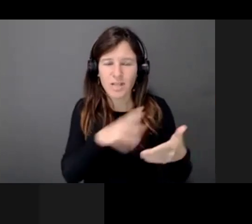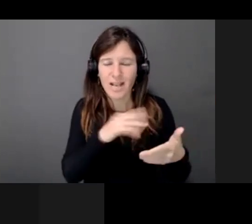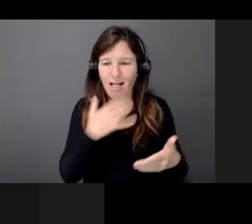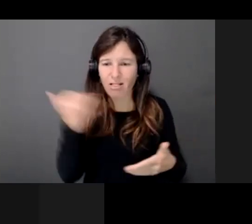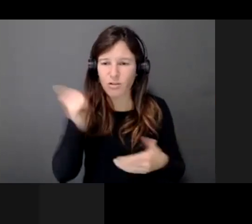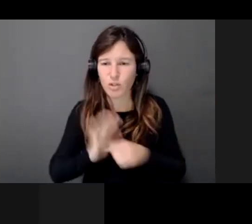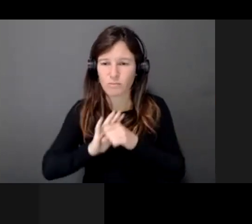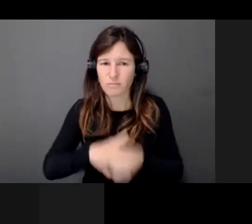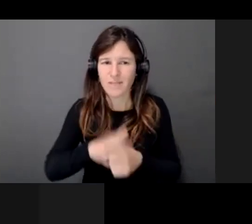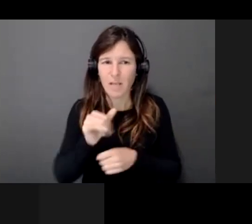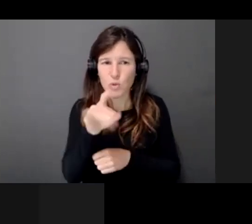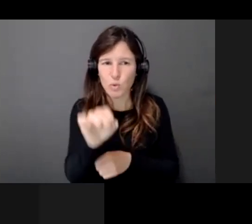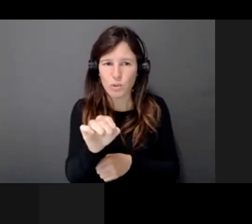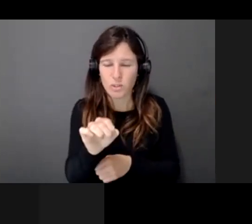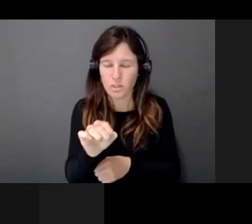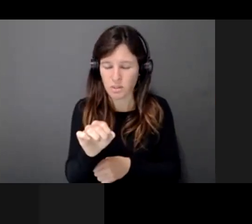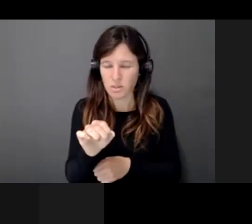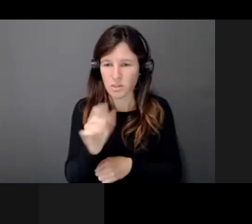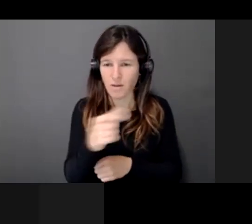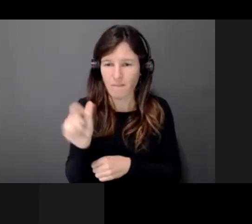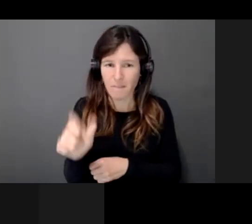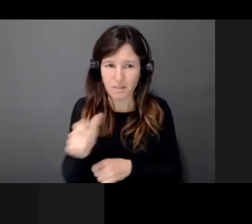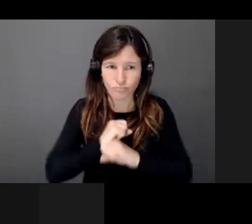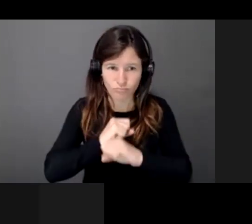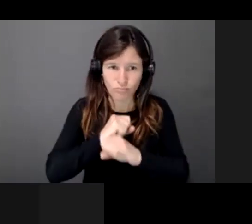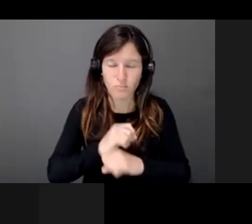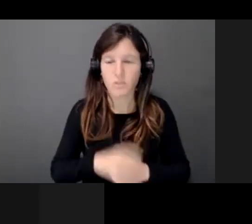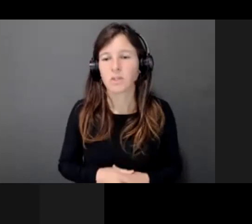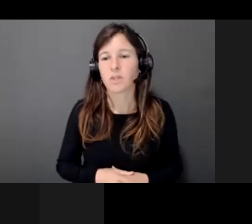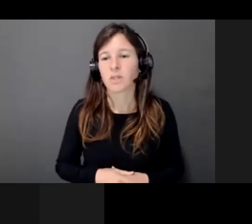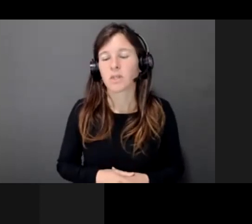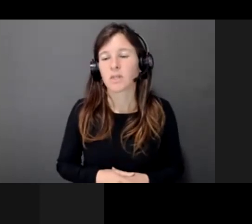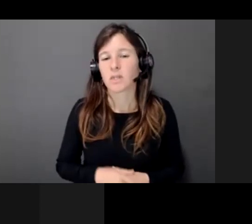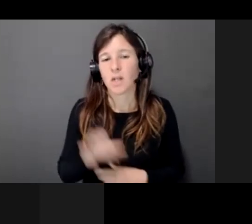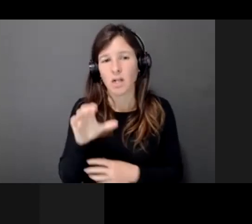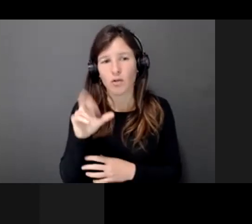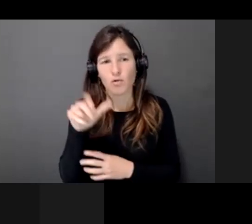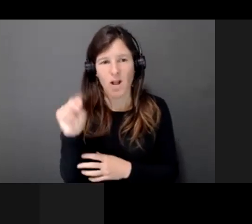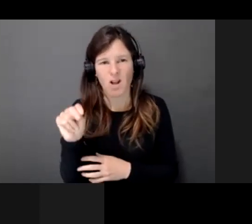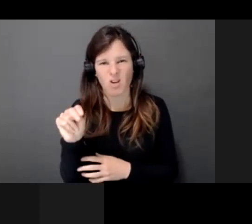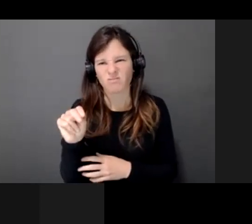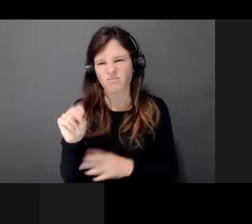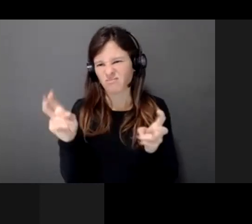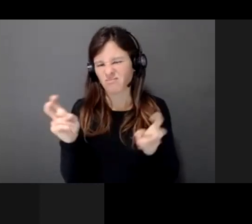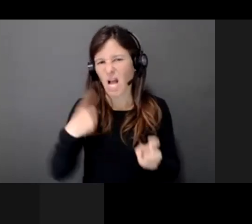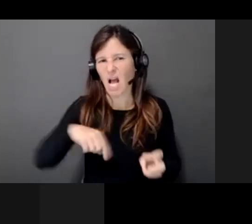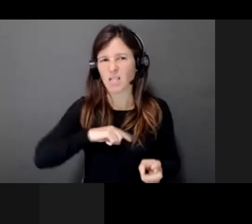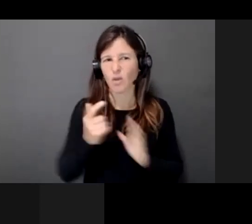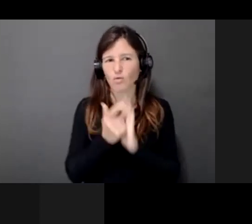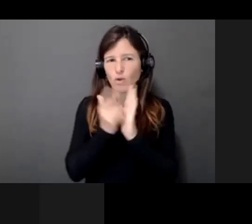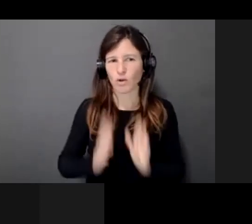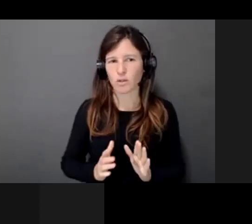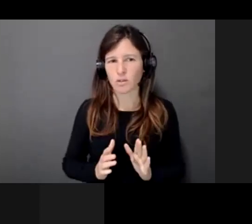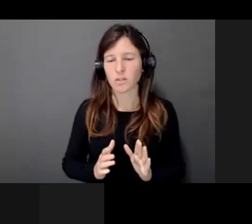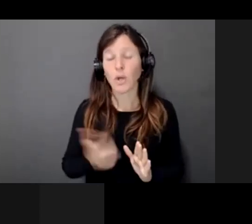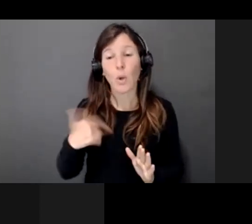The Crown, and we're lawyers working for the Crown, we are obliged to both follow the